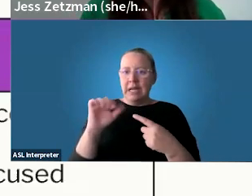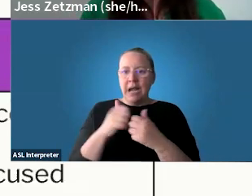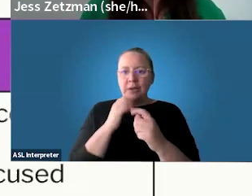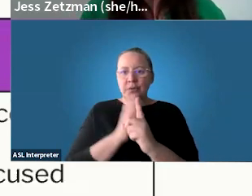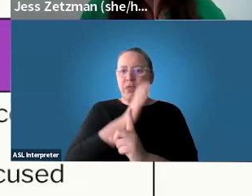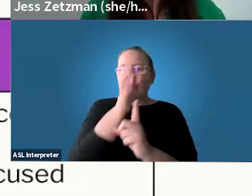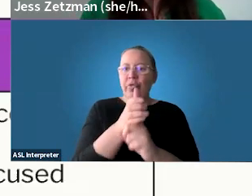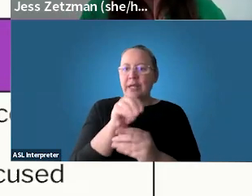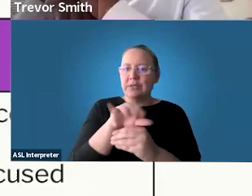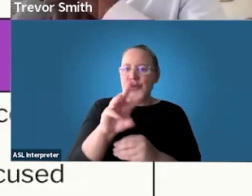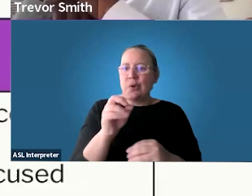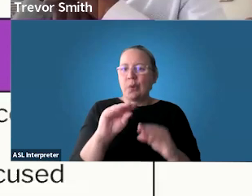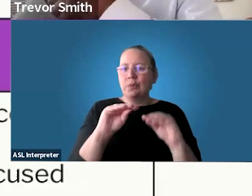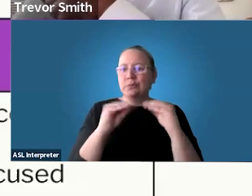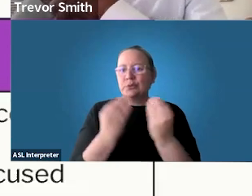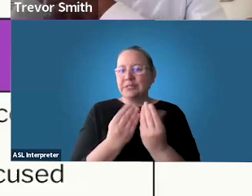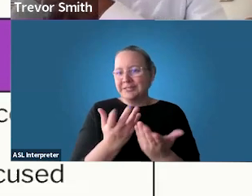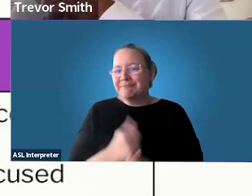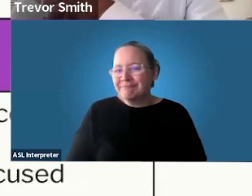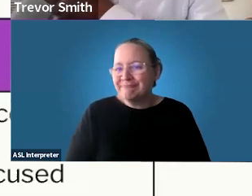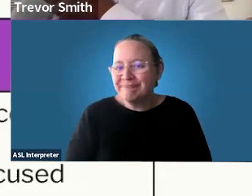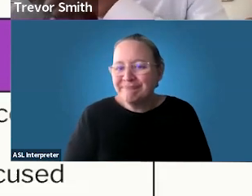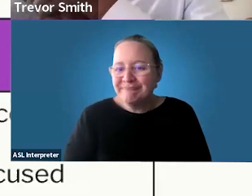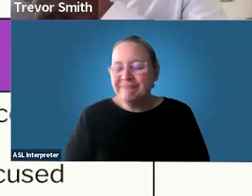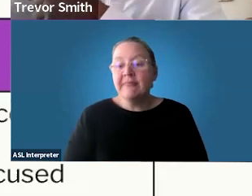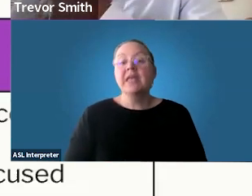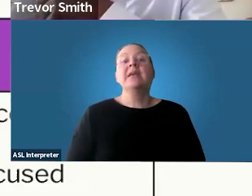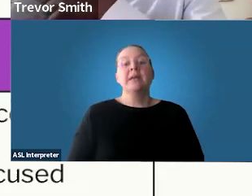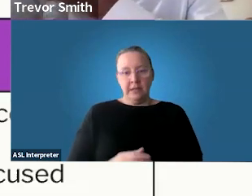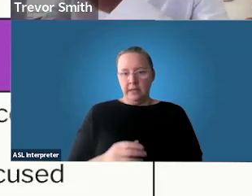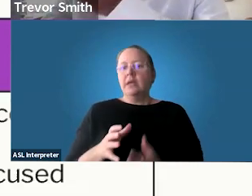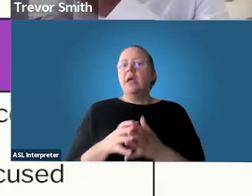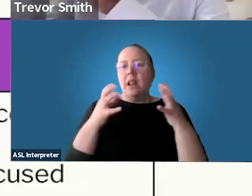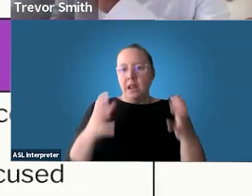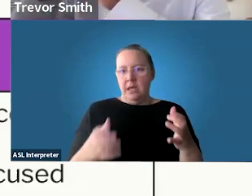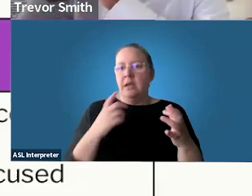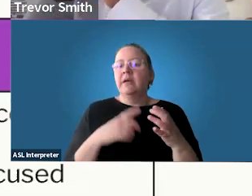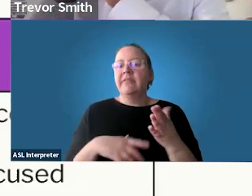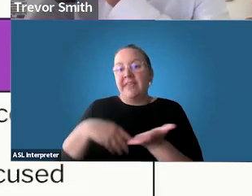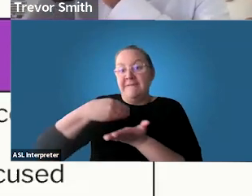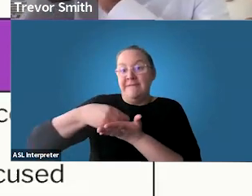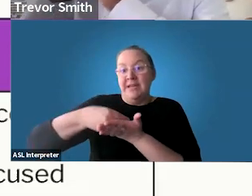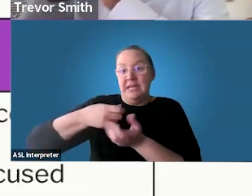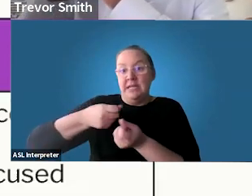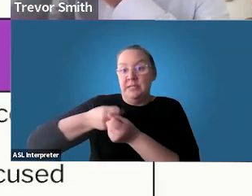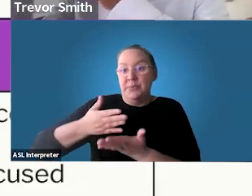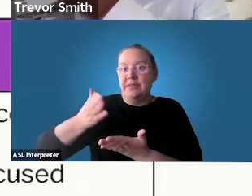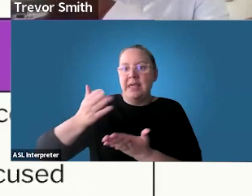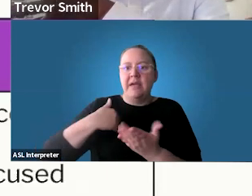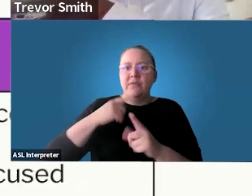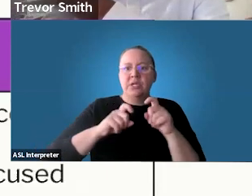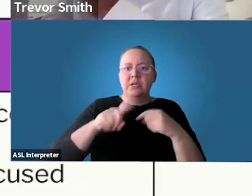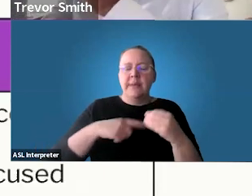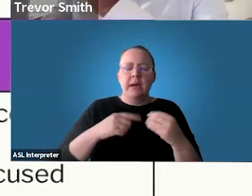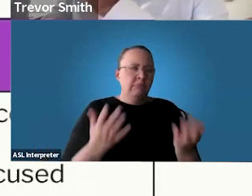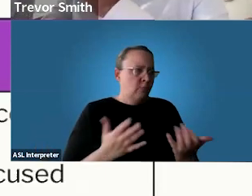own organization. Yeah. And then I think that's the one thing I'll say here is that I think on the funding side, a lot of funders have questions around, well, like, how